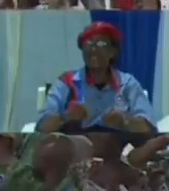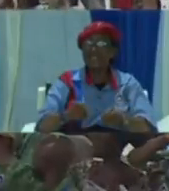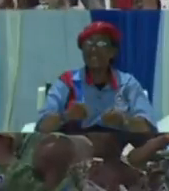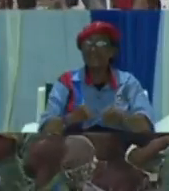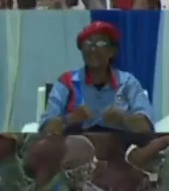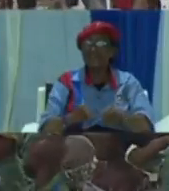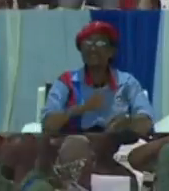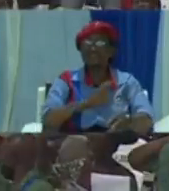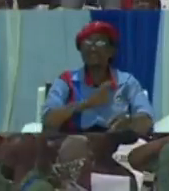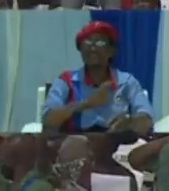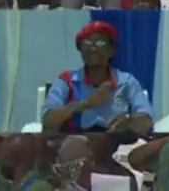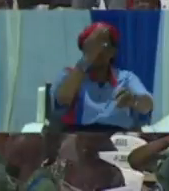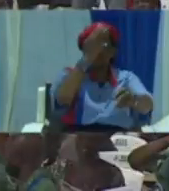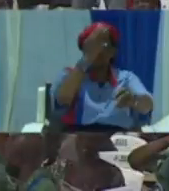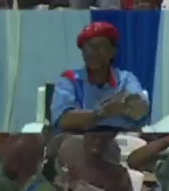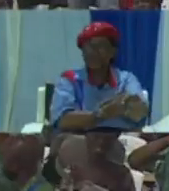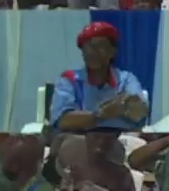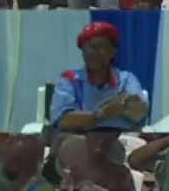champion.